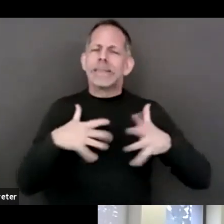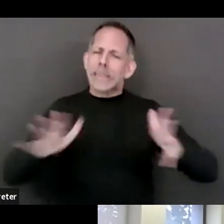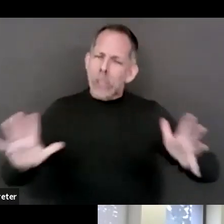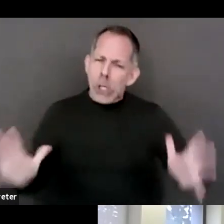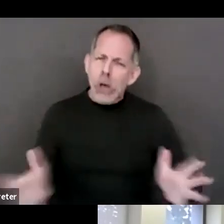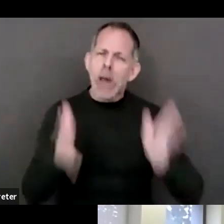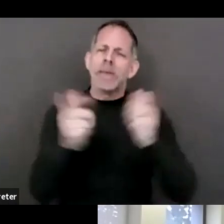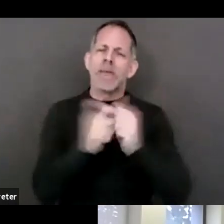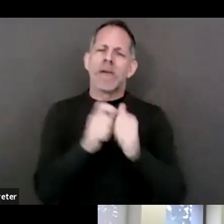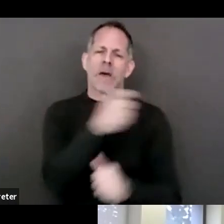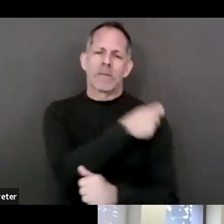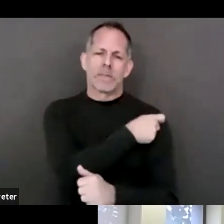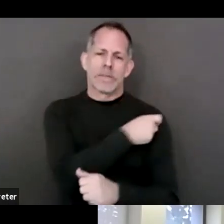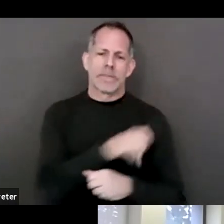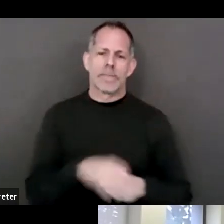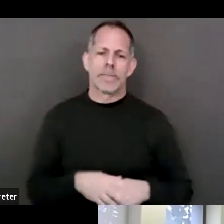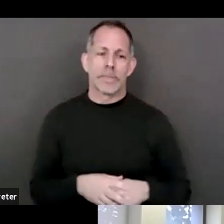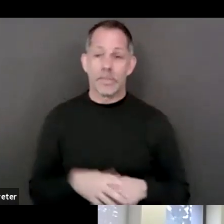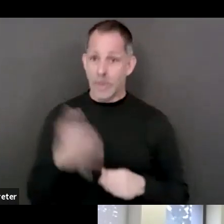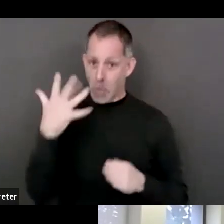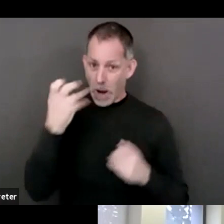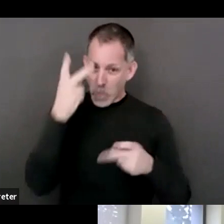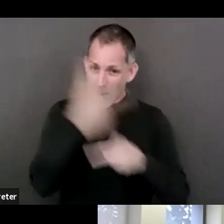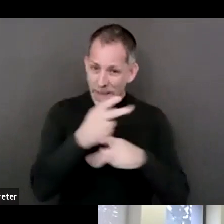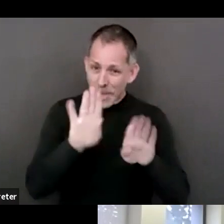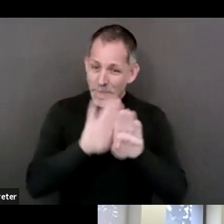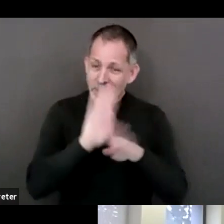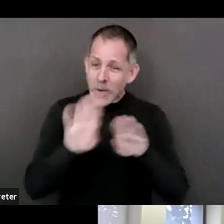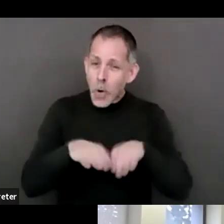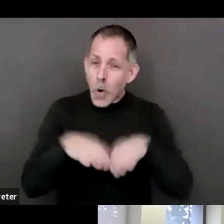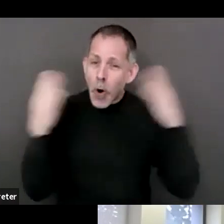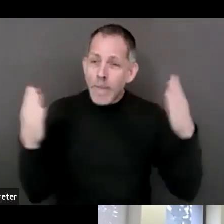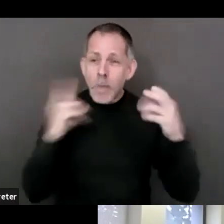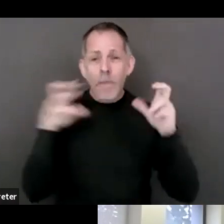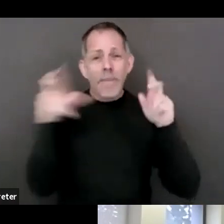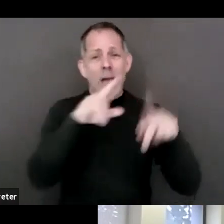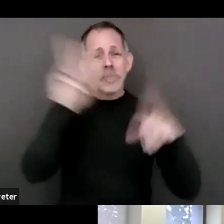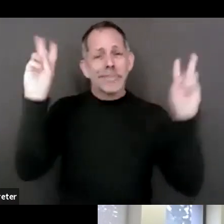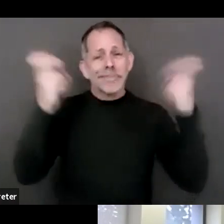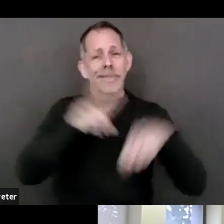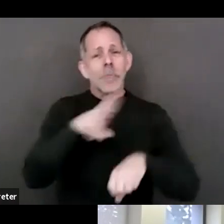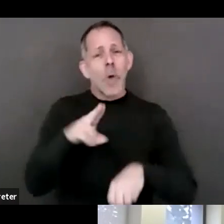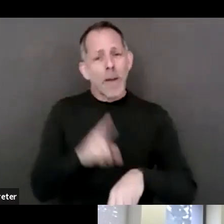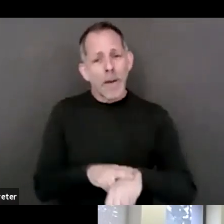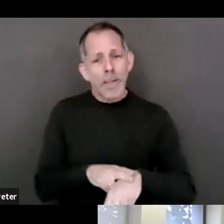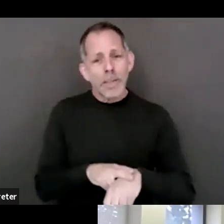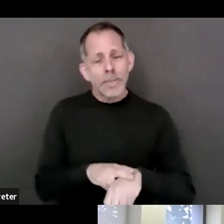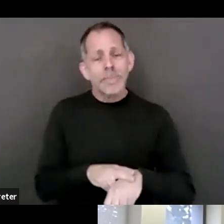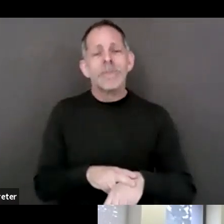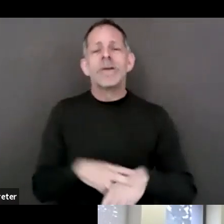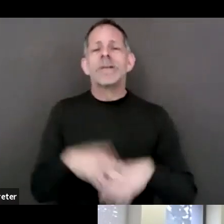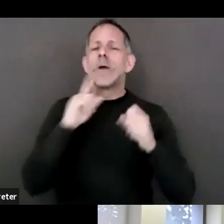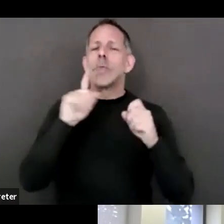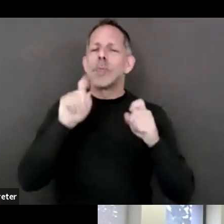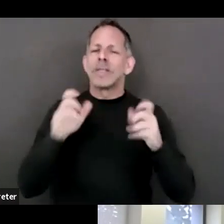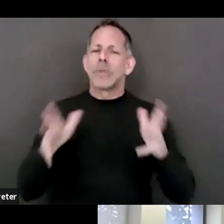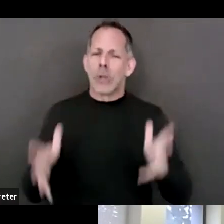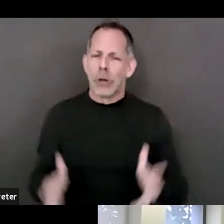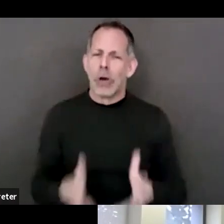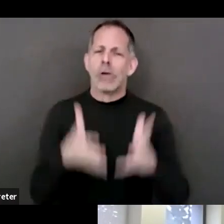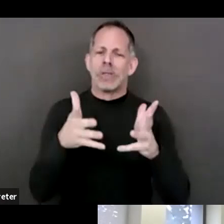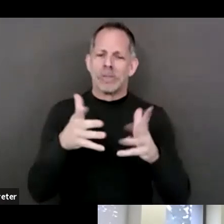are, that's the paradigm. I haven't seen a choice made at the state level about that. I know it's been